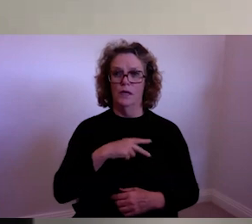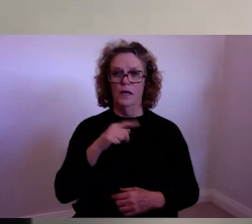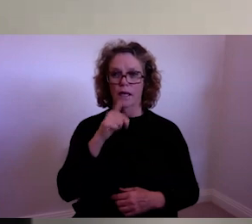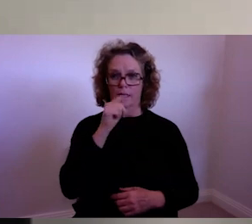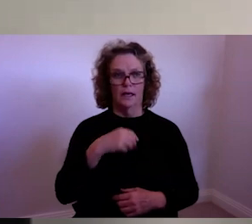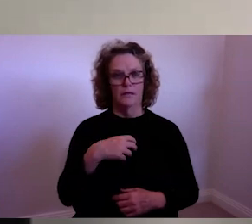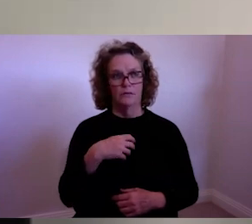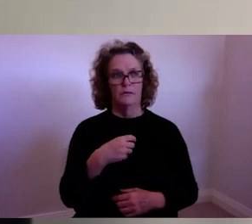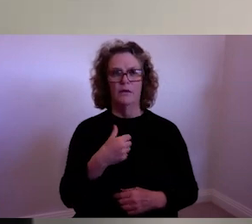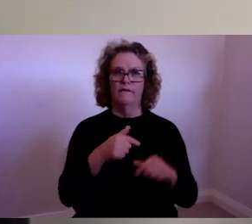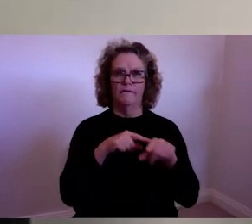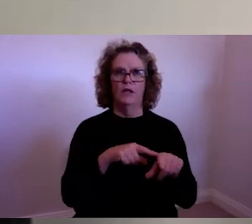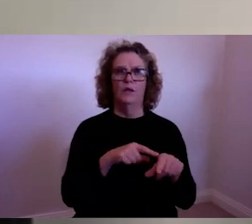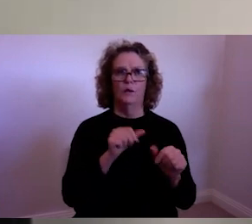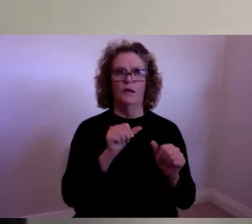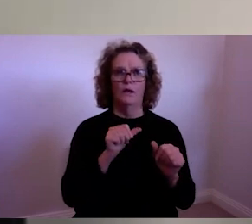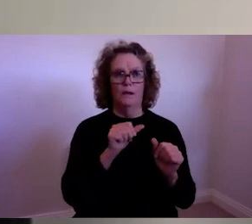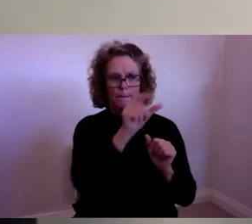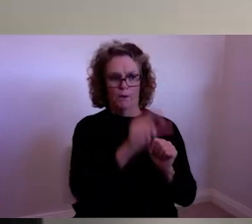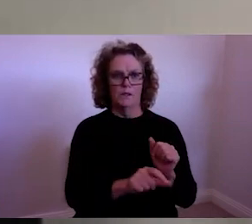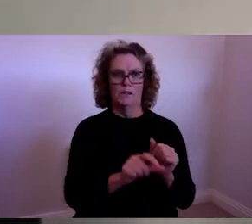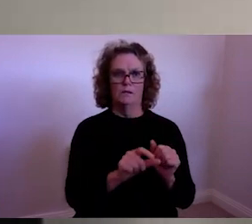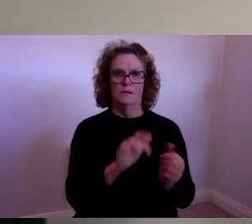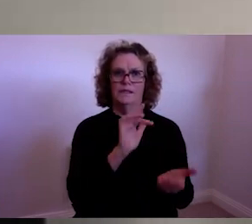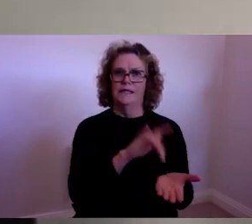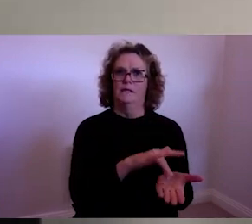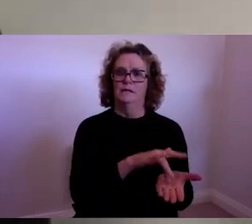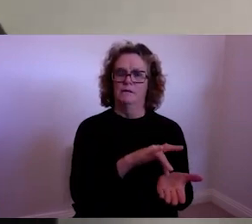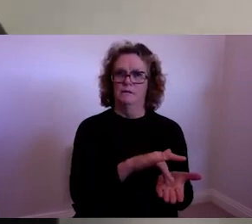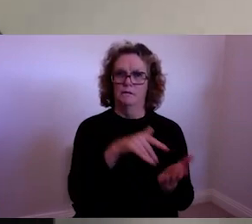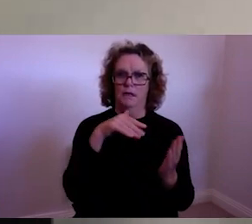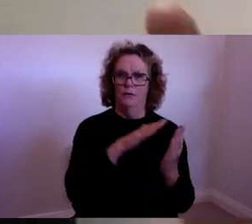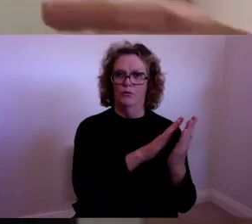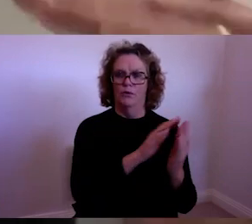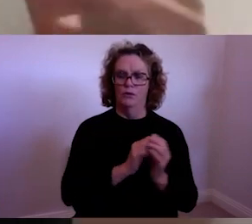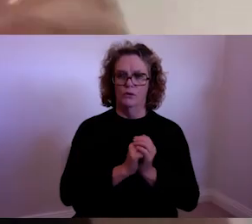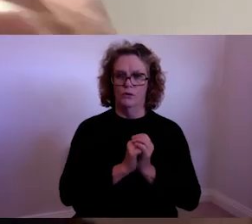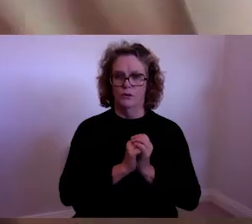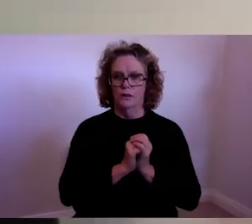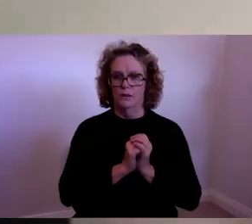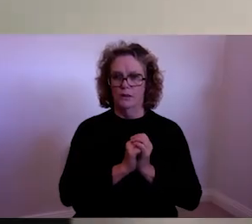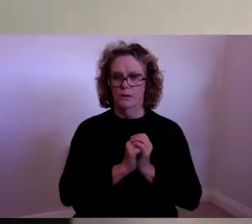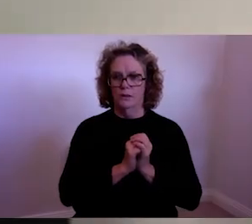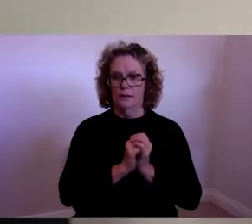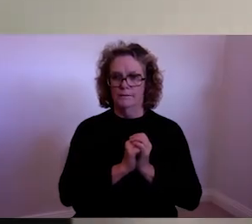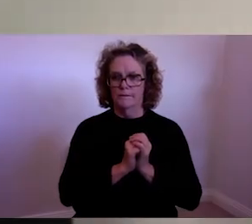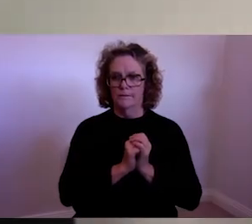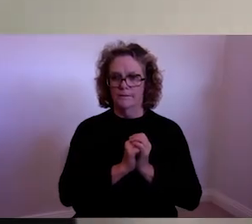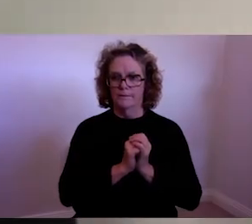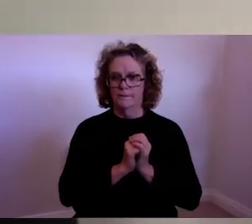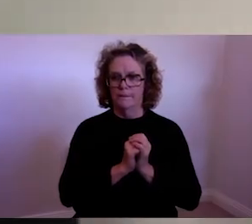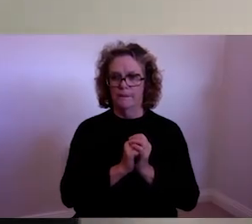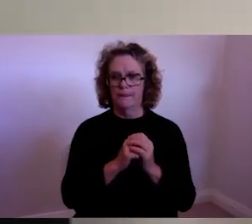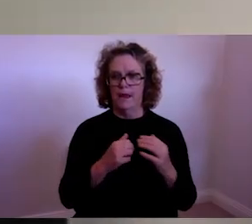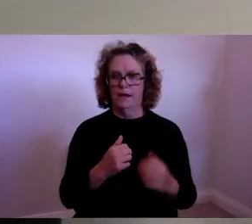person-centered approach that they can do. And also, even at an individual